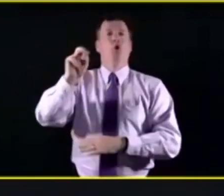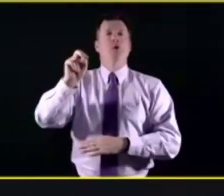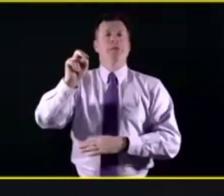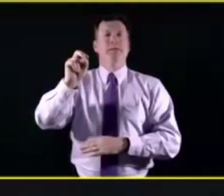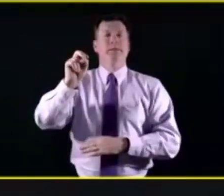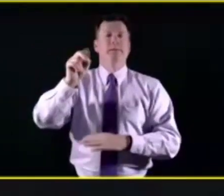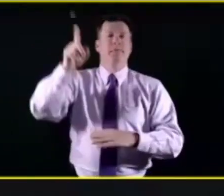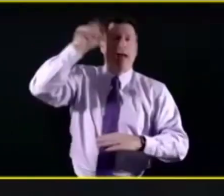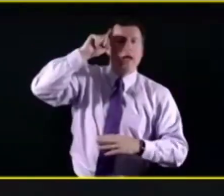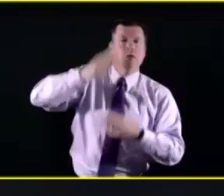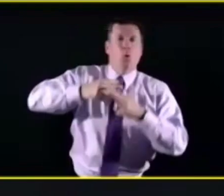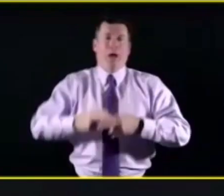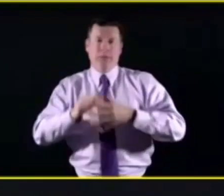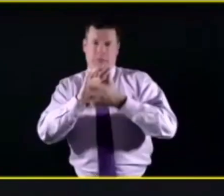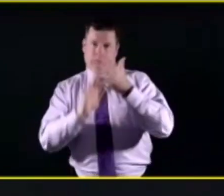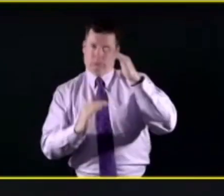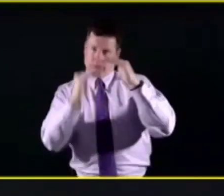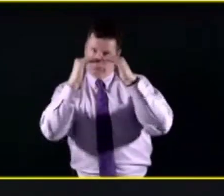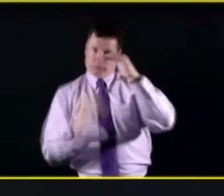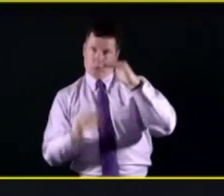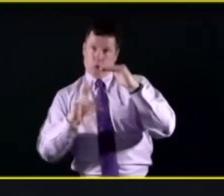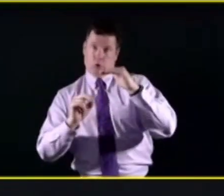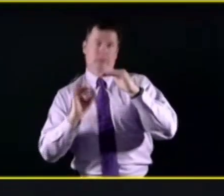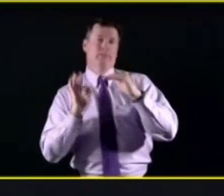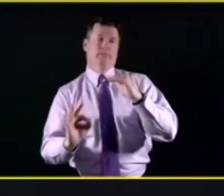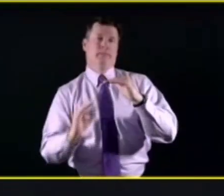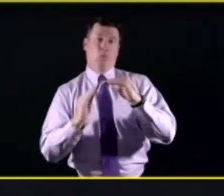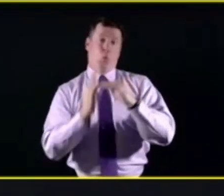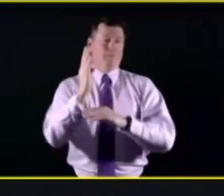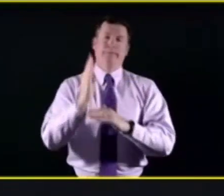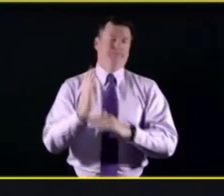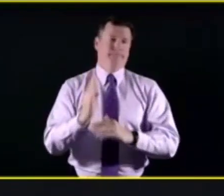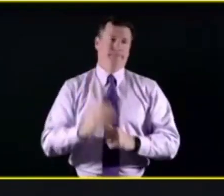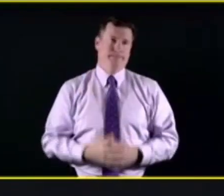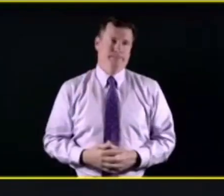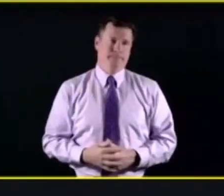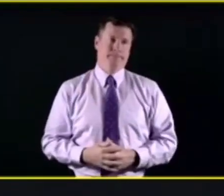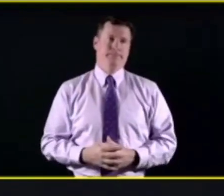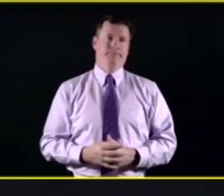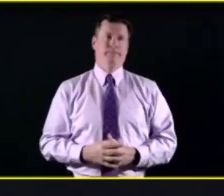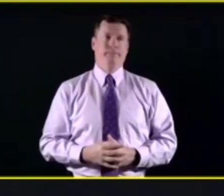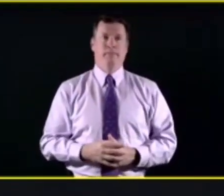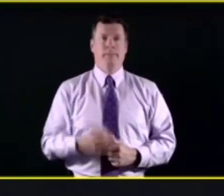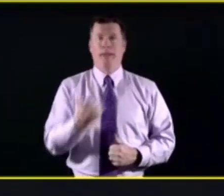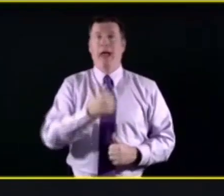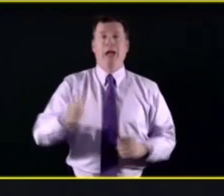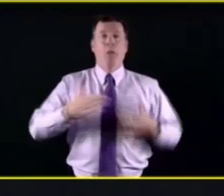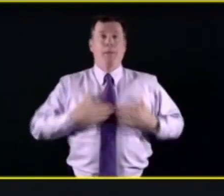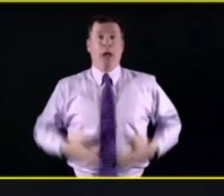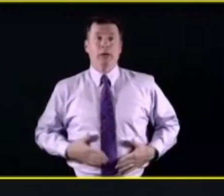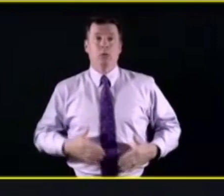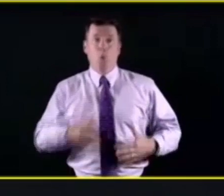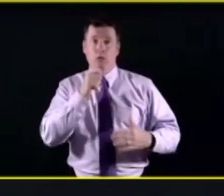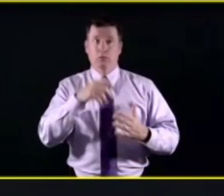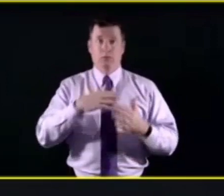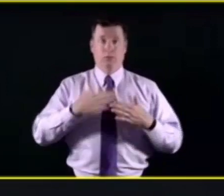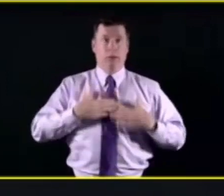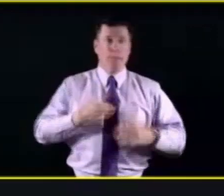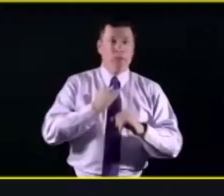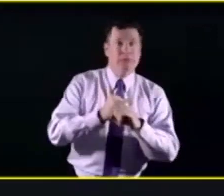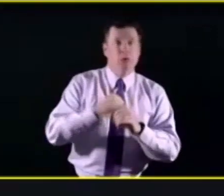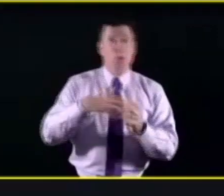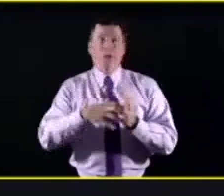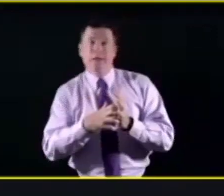actually susceptible to coronavirus infection. So we want to be as certain as possible that the people we vaccinate,